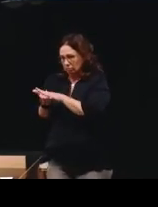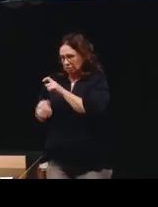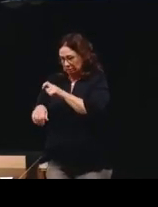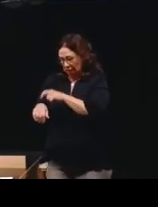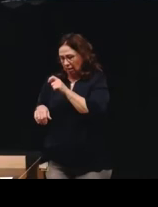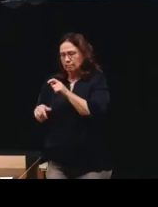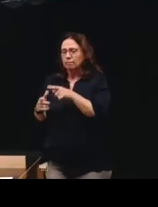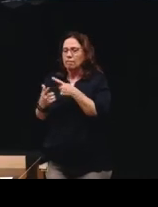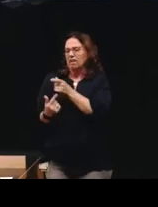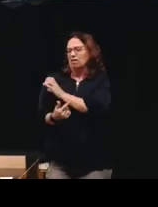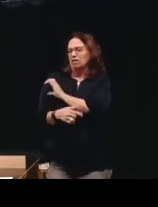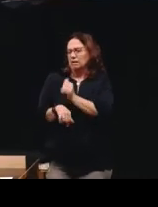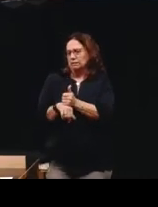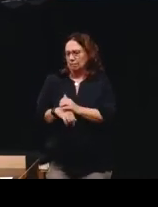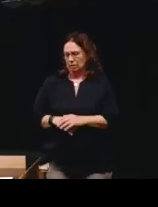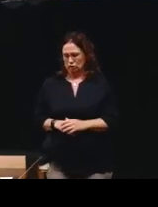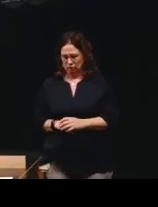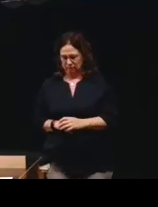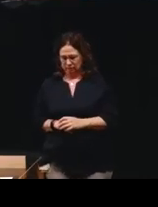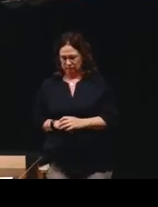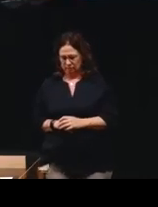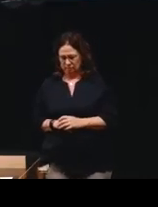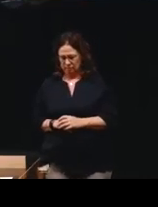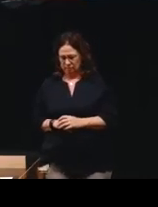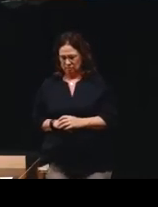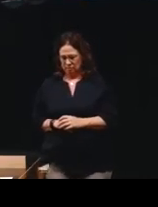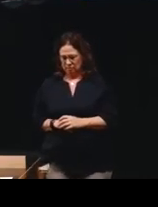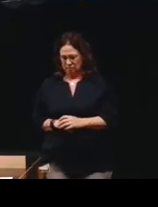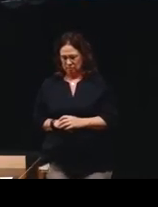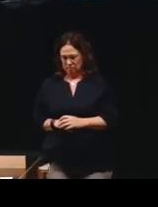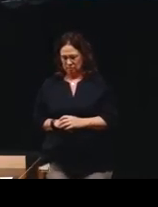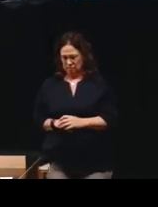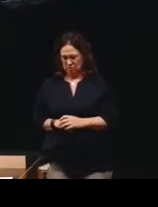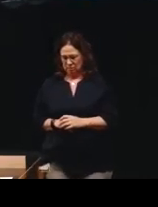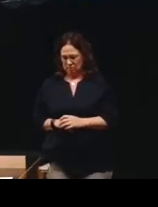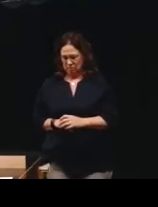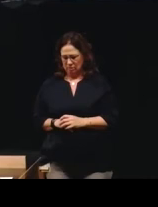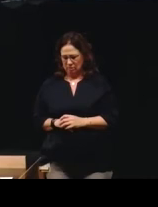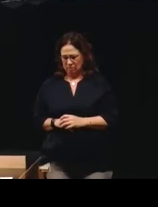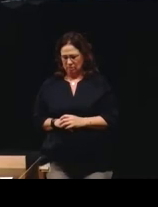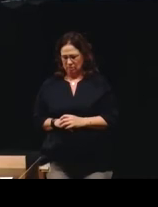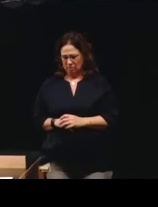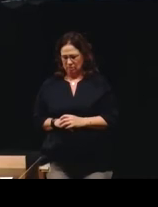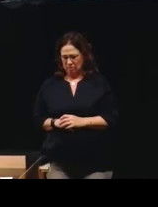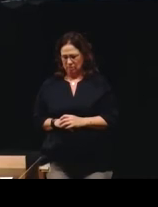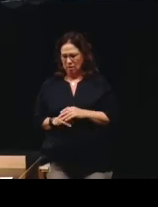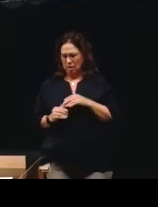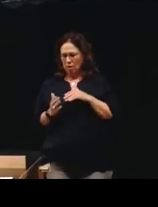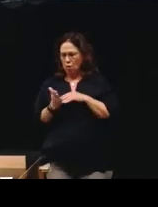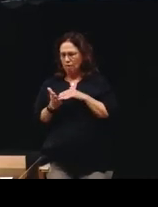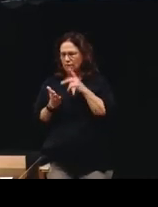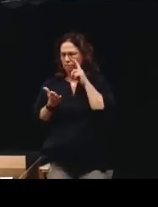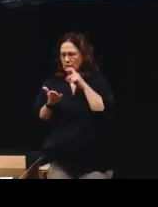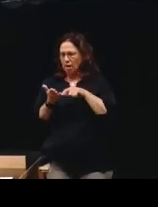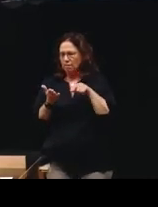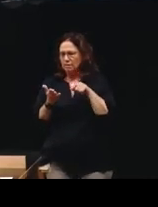of diagnostic certainty as well. I often find this helpful to include in our notes, also because it's supported